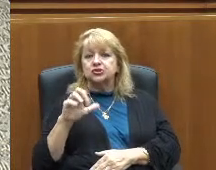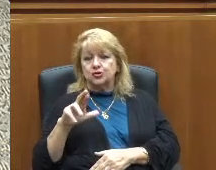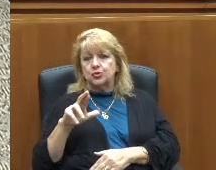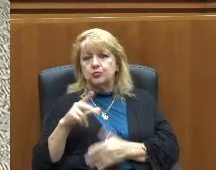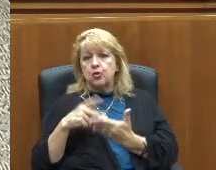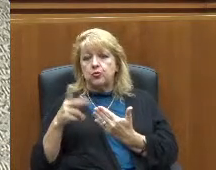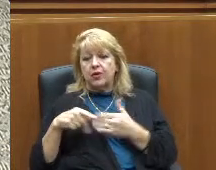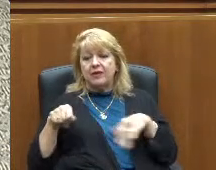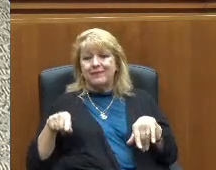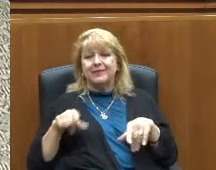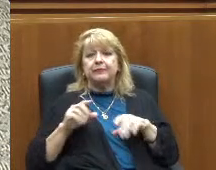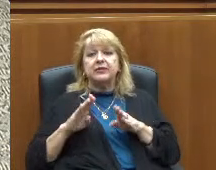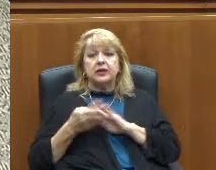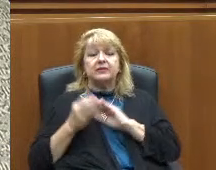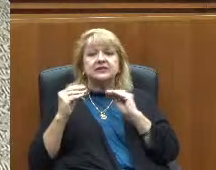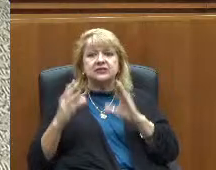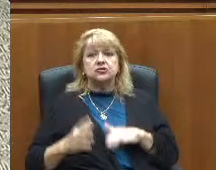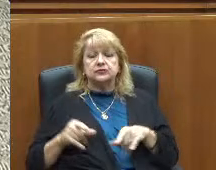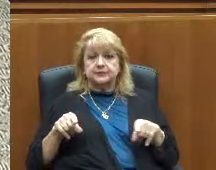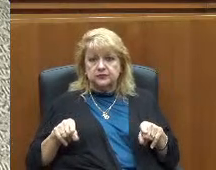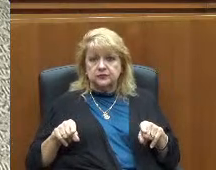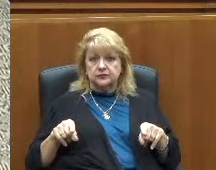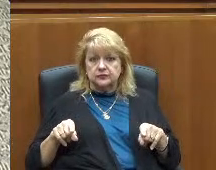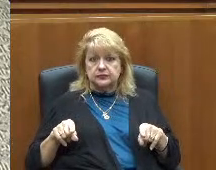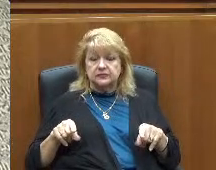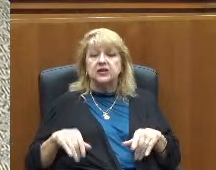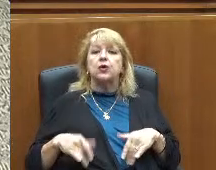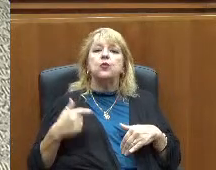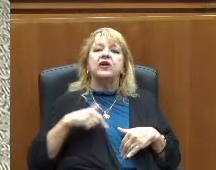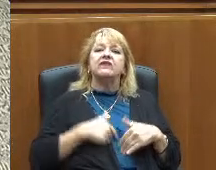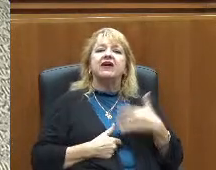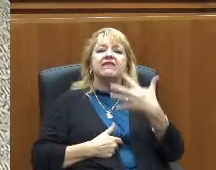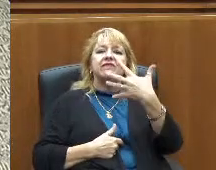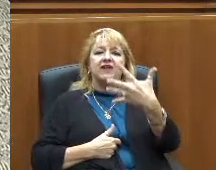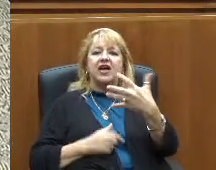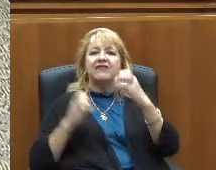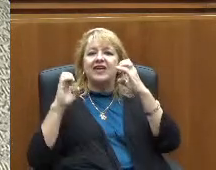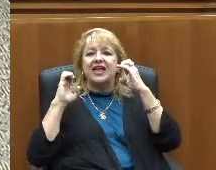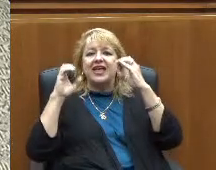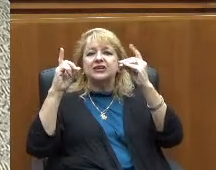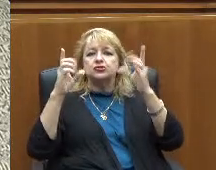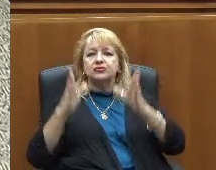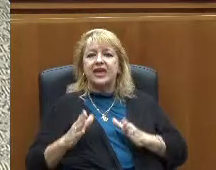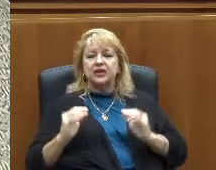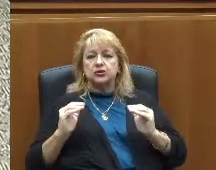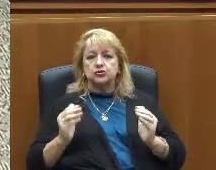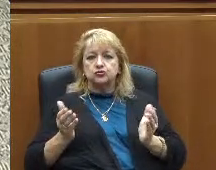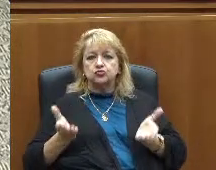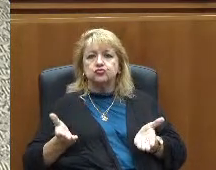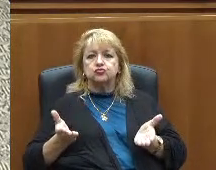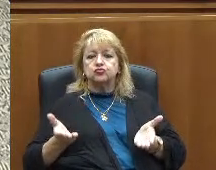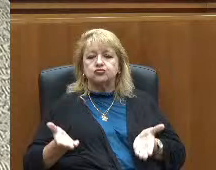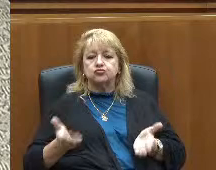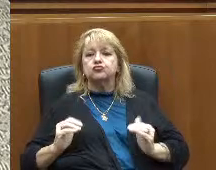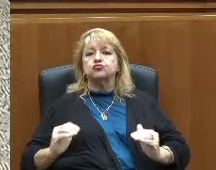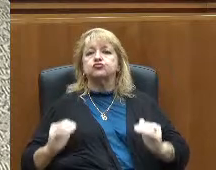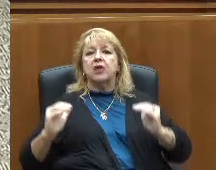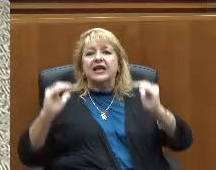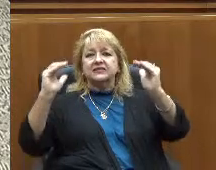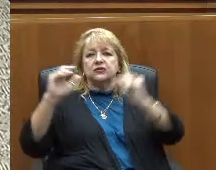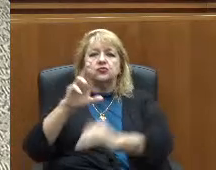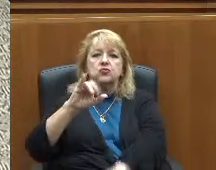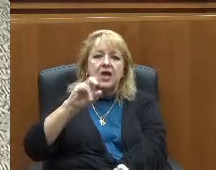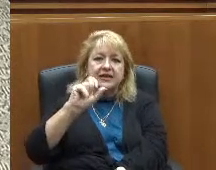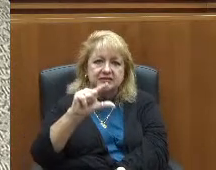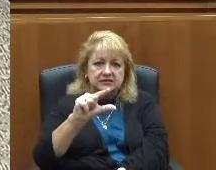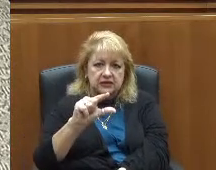Caddo. The next thing we have are 5 Educator Risings clubs in our high schools. We have 5 high schools that